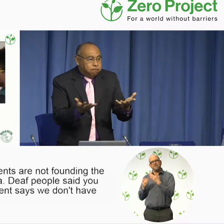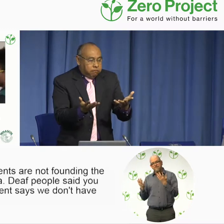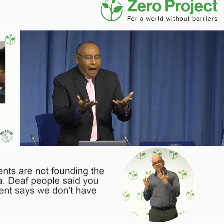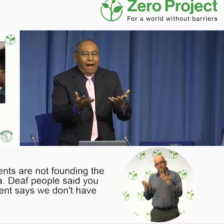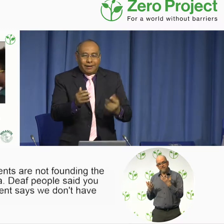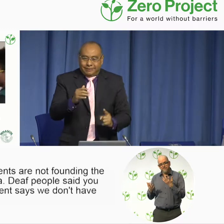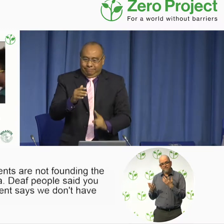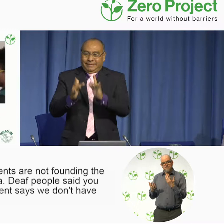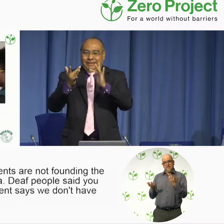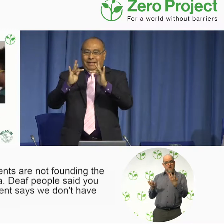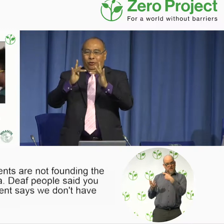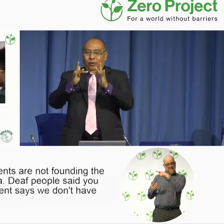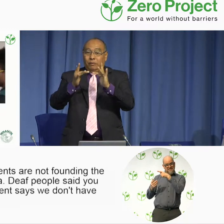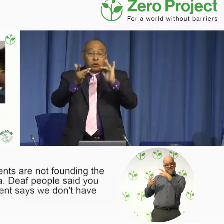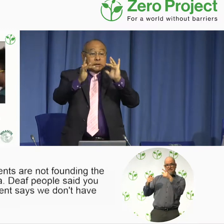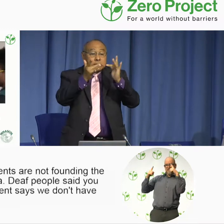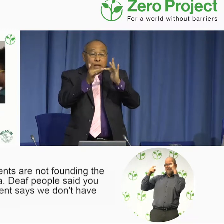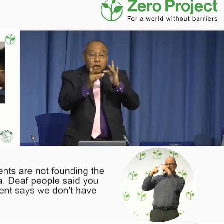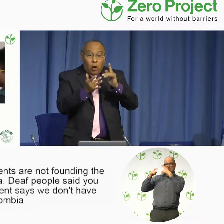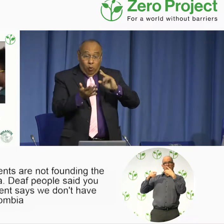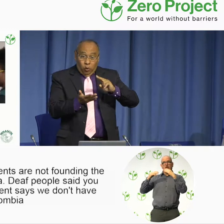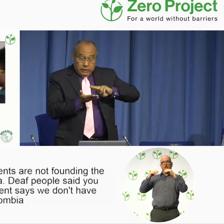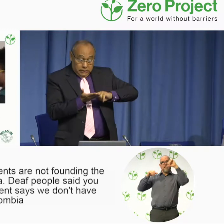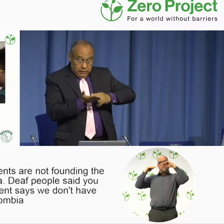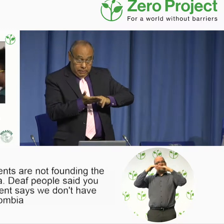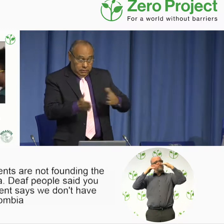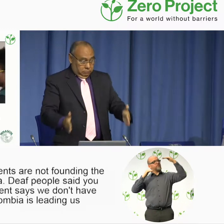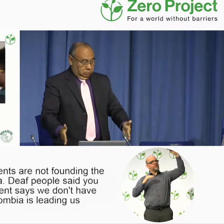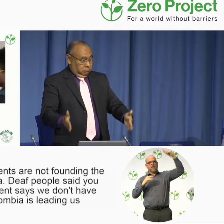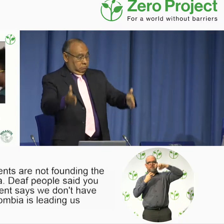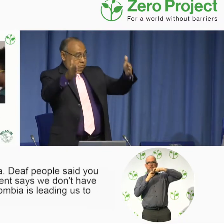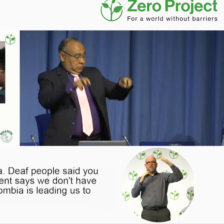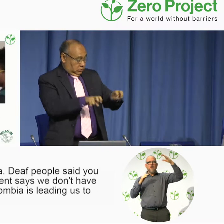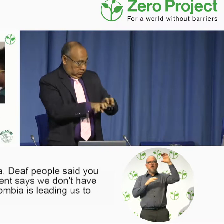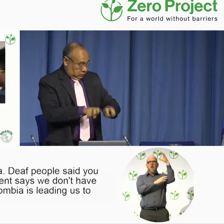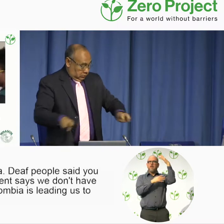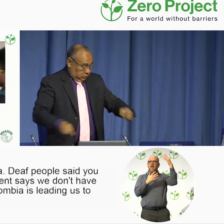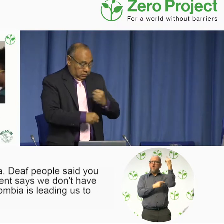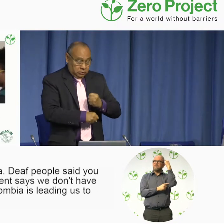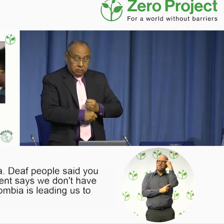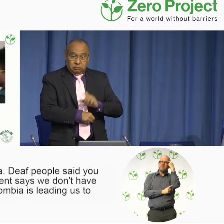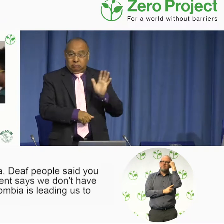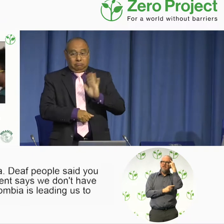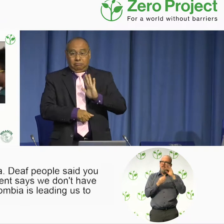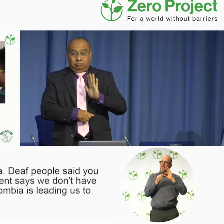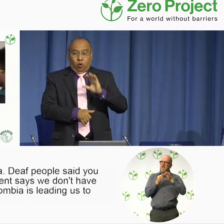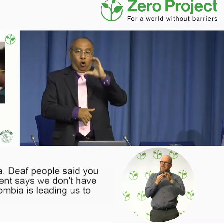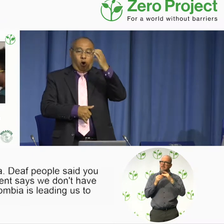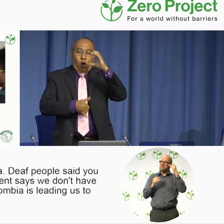So the lack of interpreters in Colombia has leading us to make